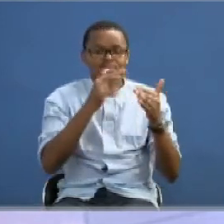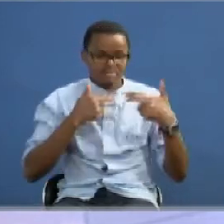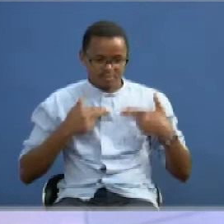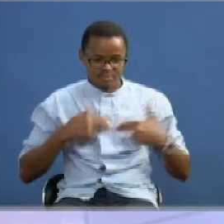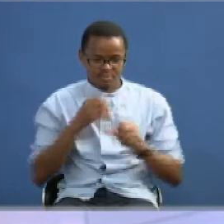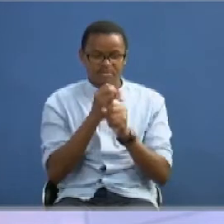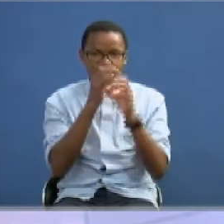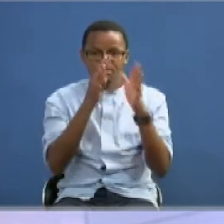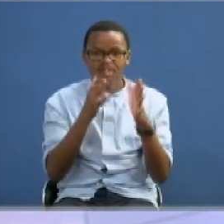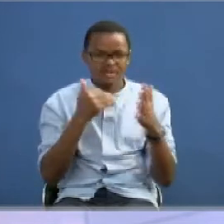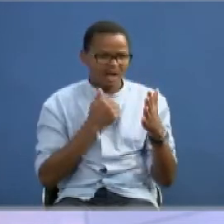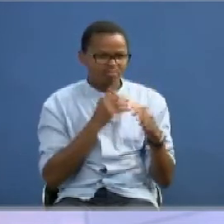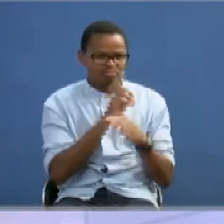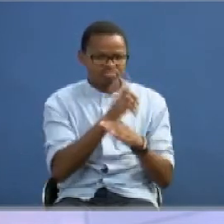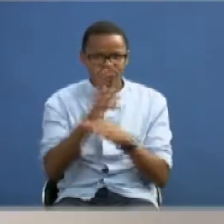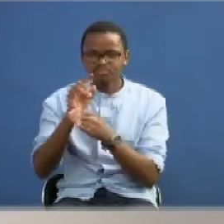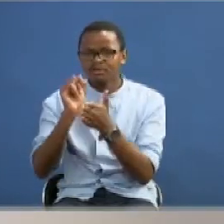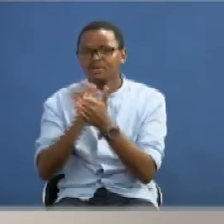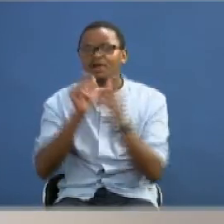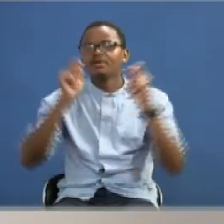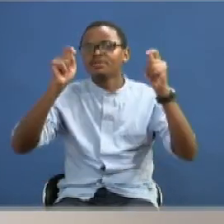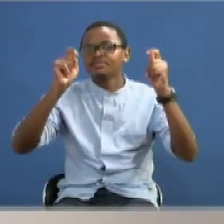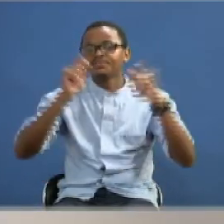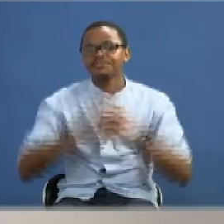so far, given that they have threatened that they will strike?